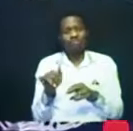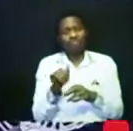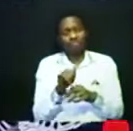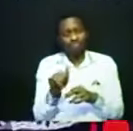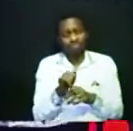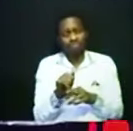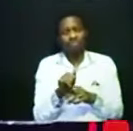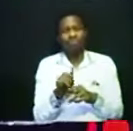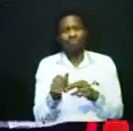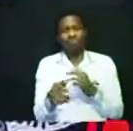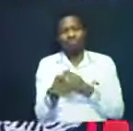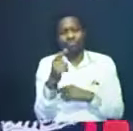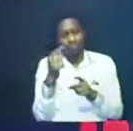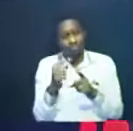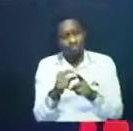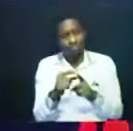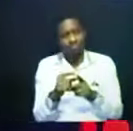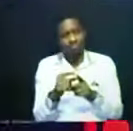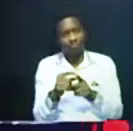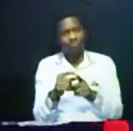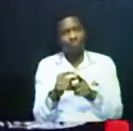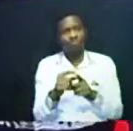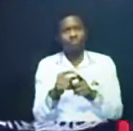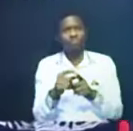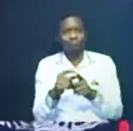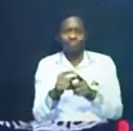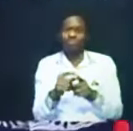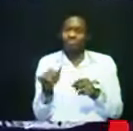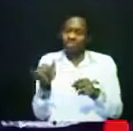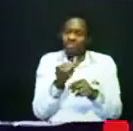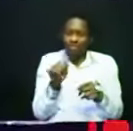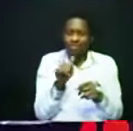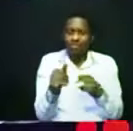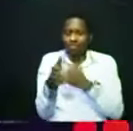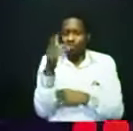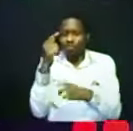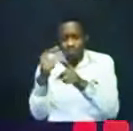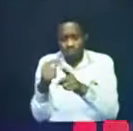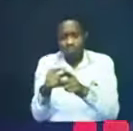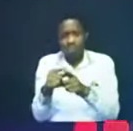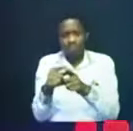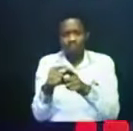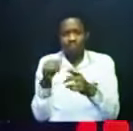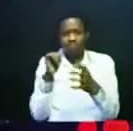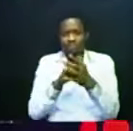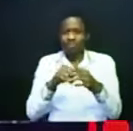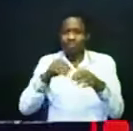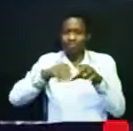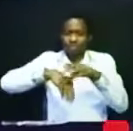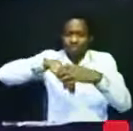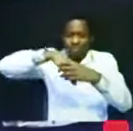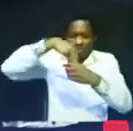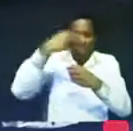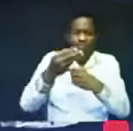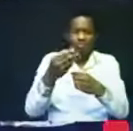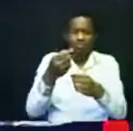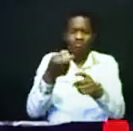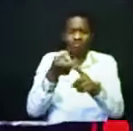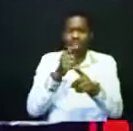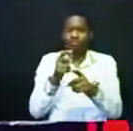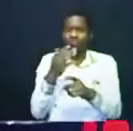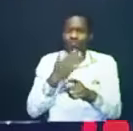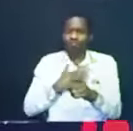ugufuone edwiane emma odifuono. So is my word that goes out from my